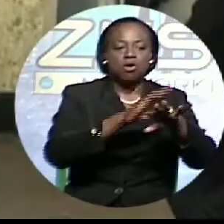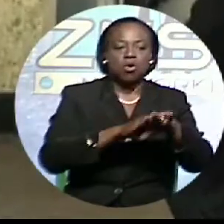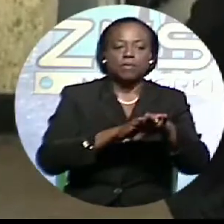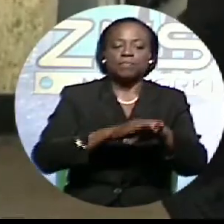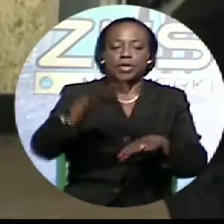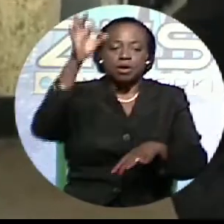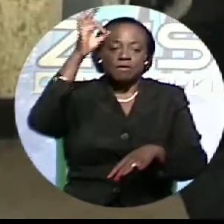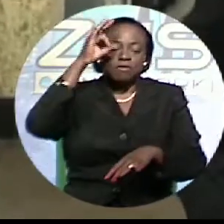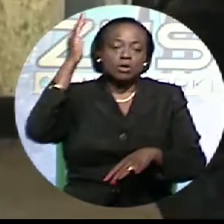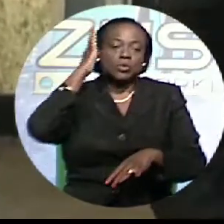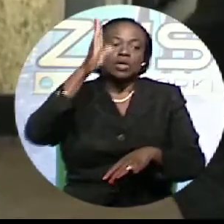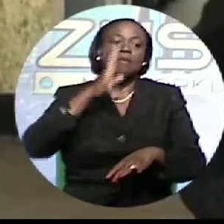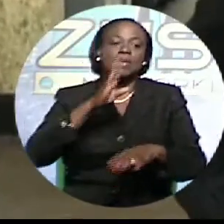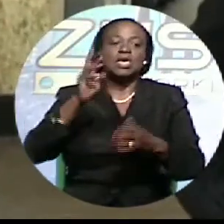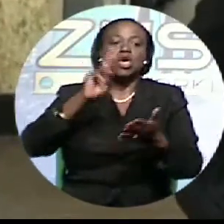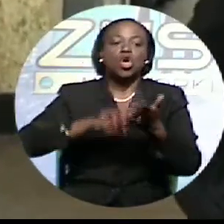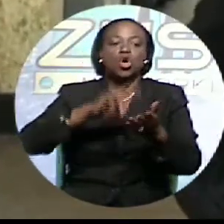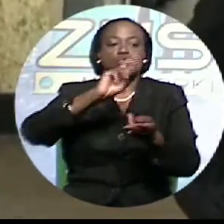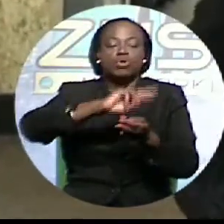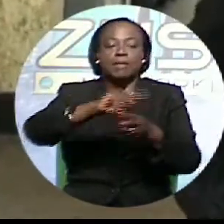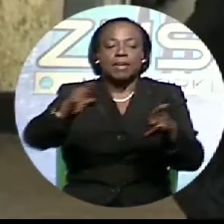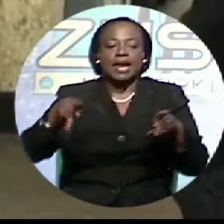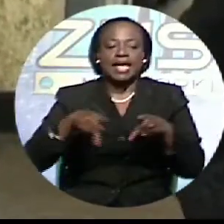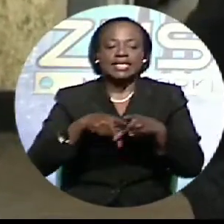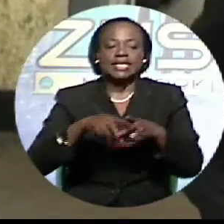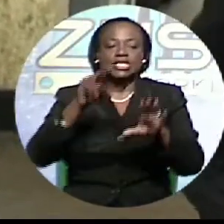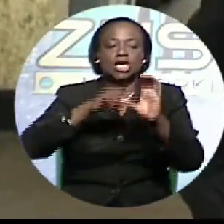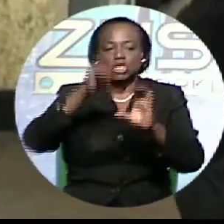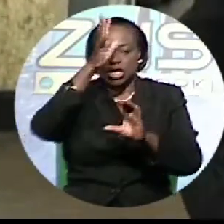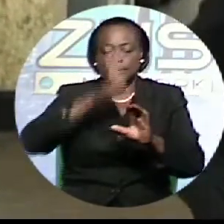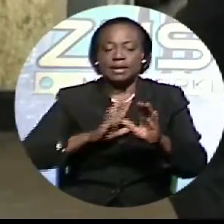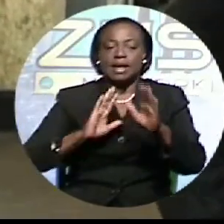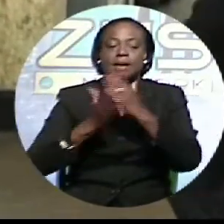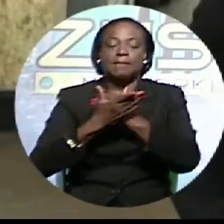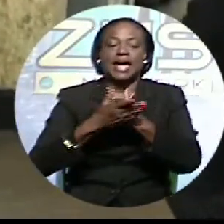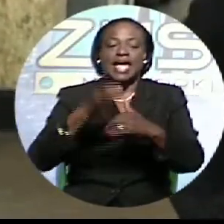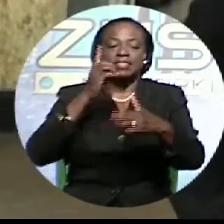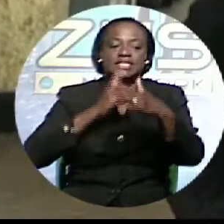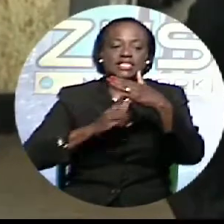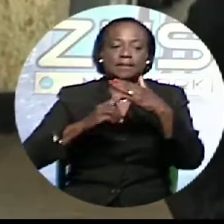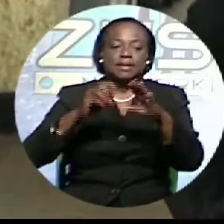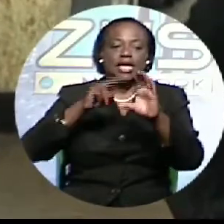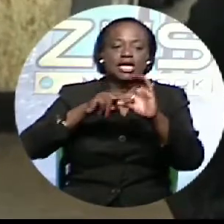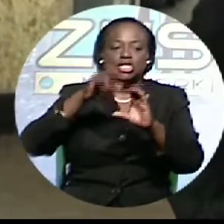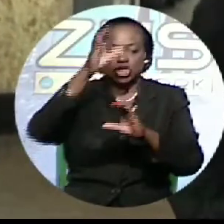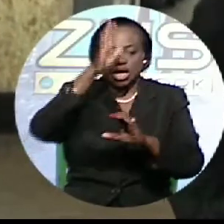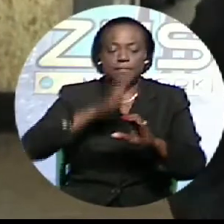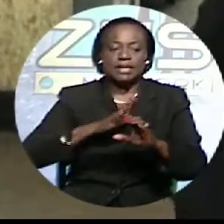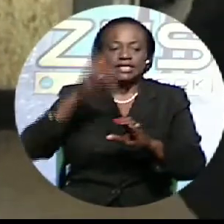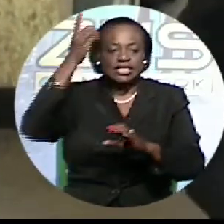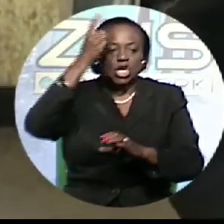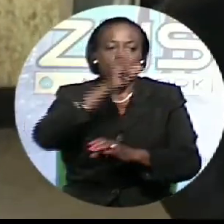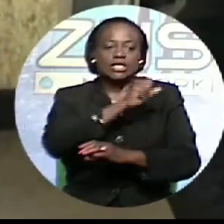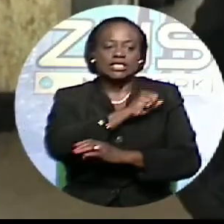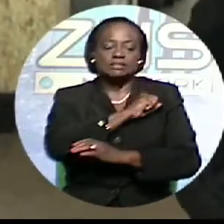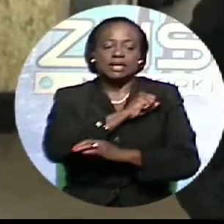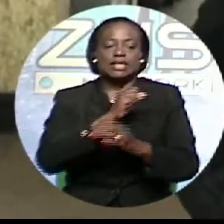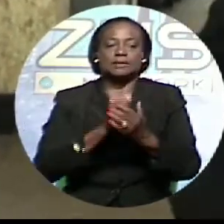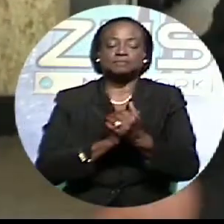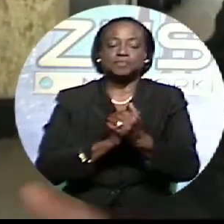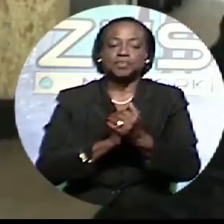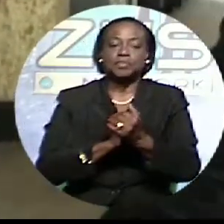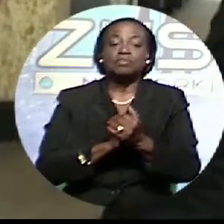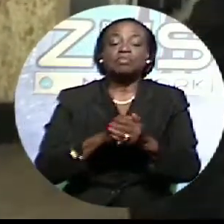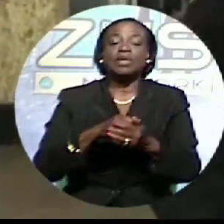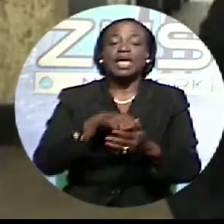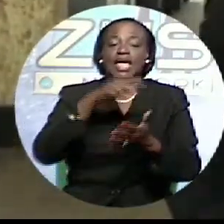as chairman by the Deputy Speaker of the House of Assembly, Dion Smith, and Member of Parliament for Nassau Village. We can also tell you that